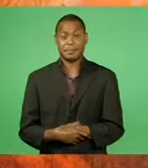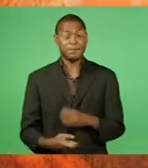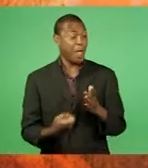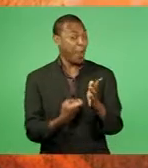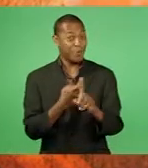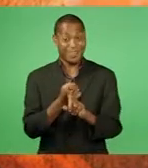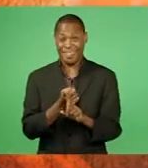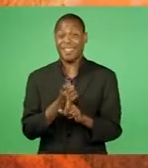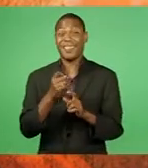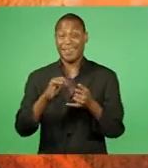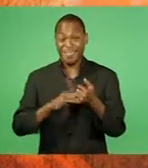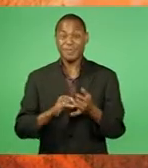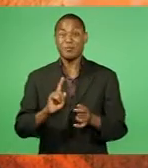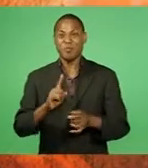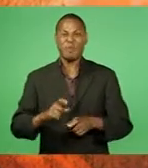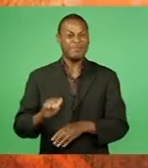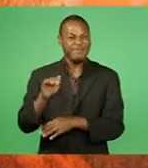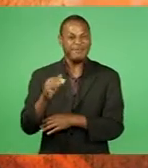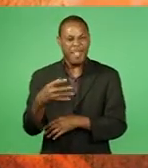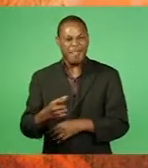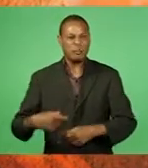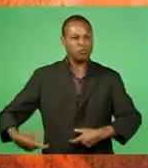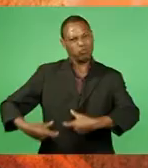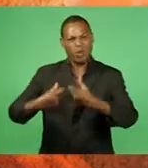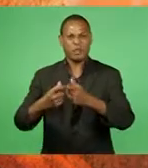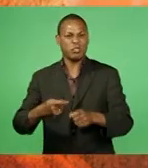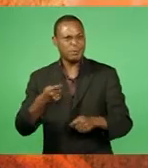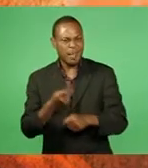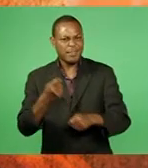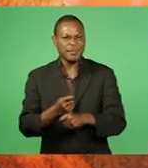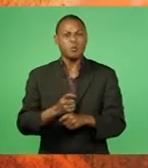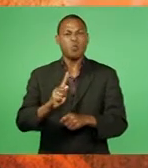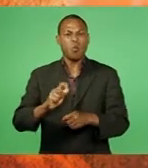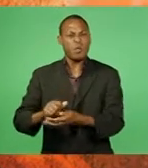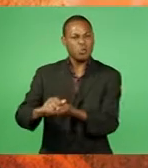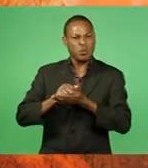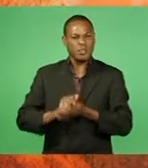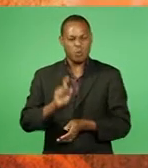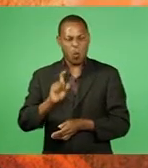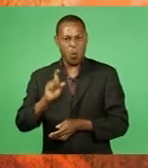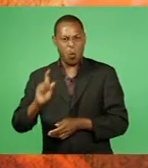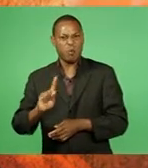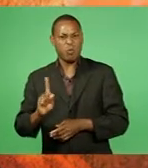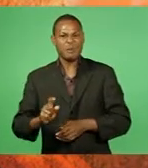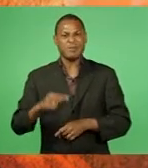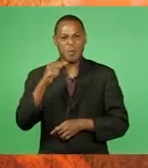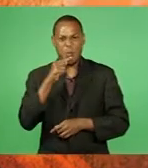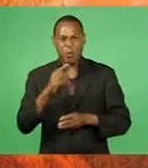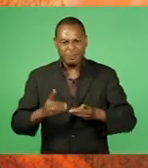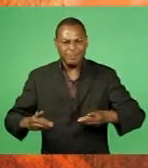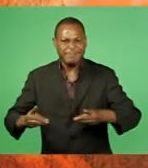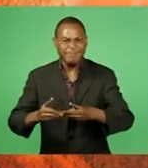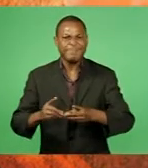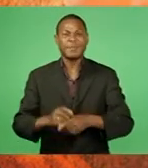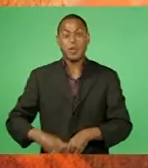Ratu Kondabulevu School faces a challenging task in defending the Coca-Cola Games Boys Division title this year. The school is